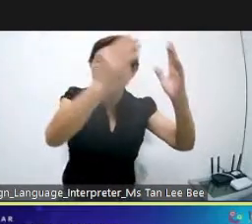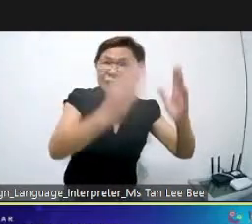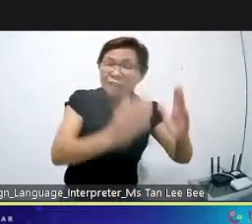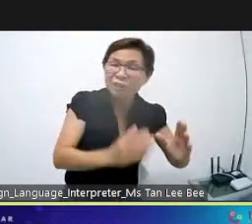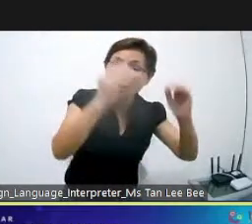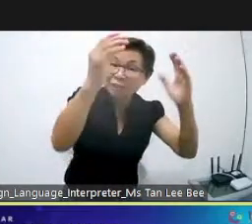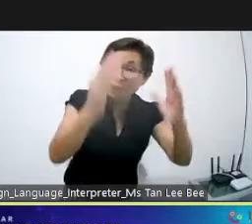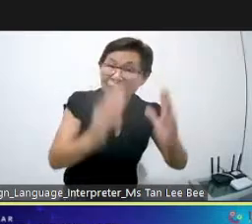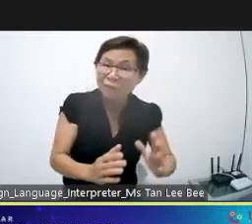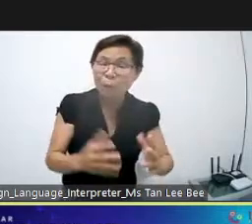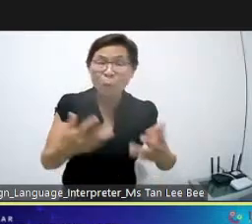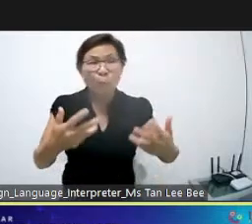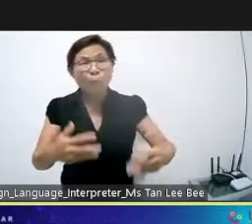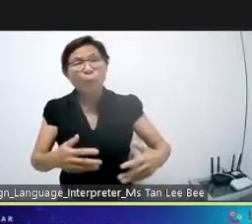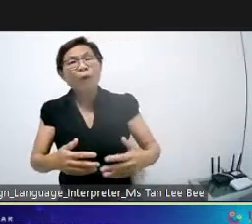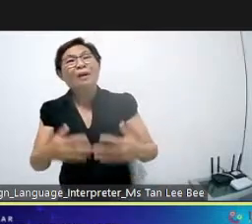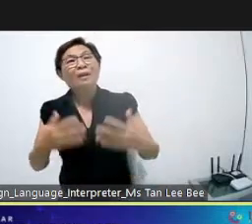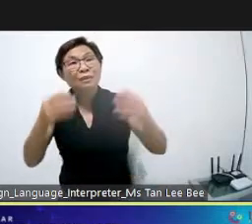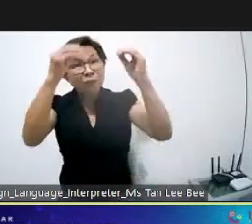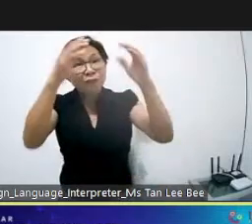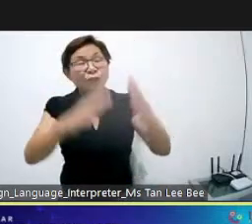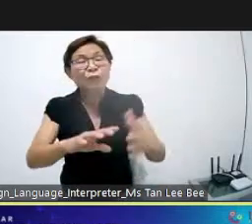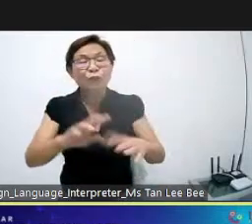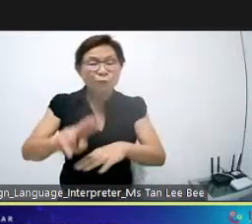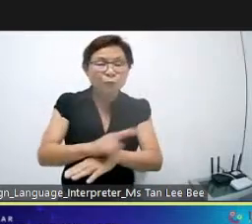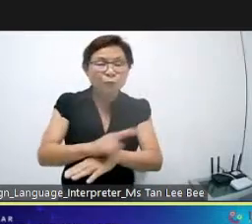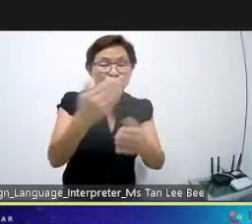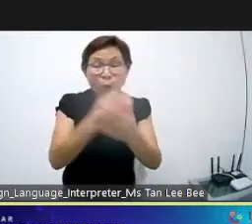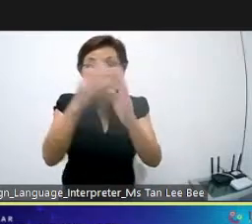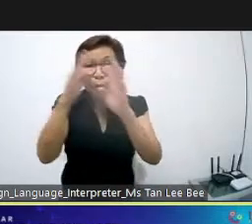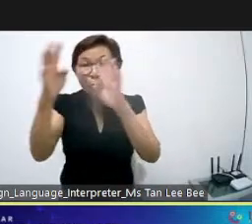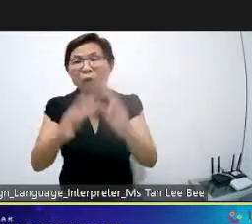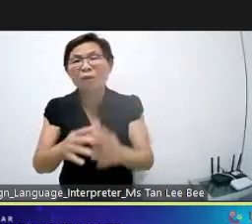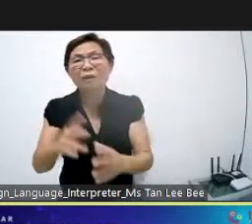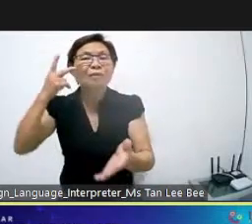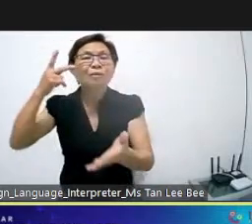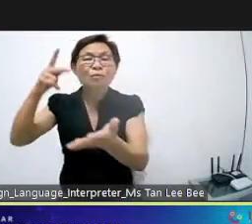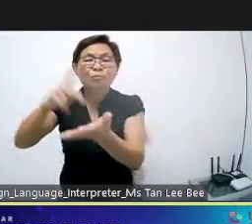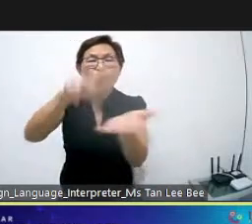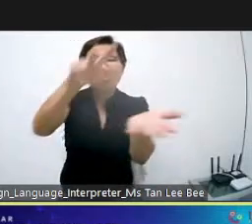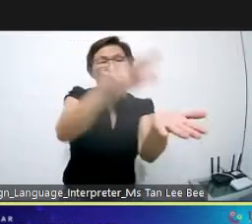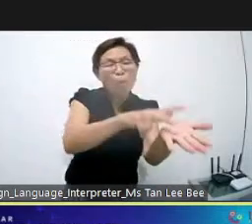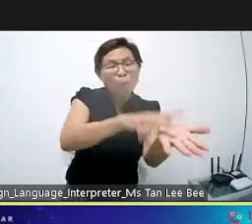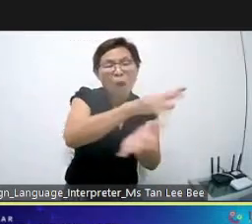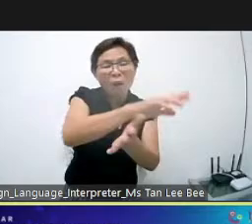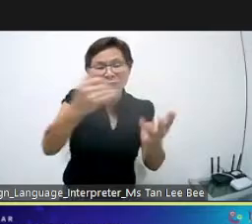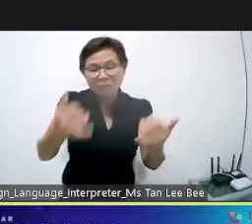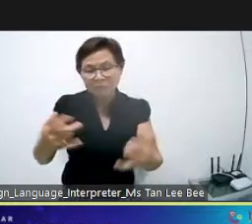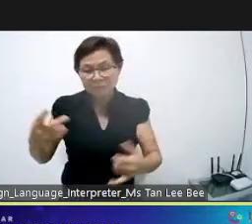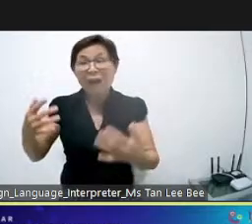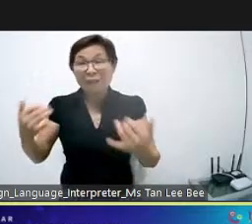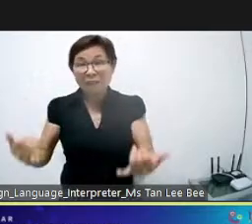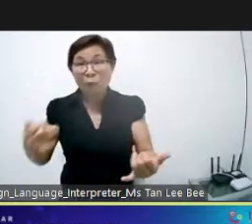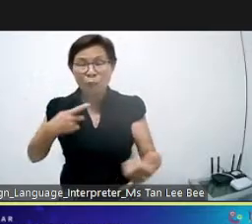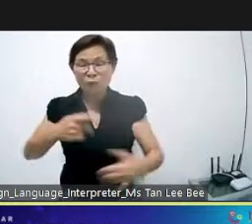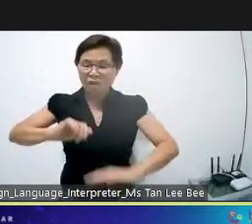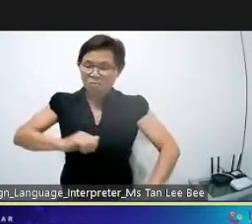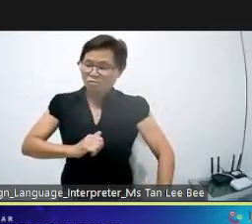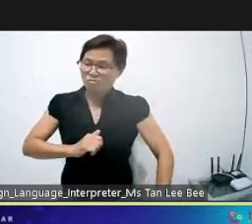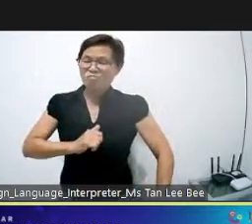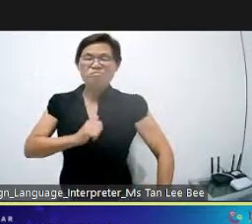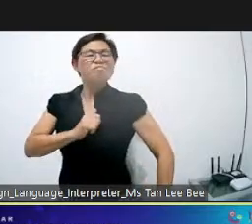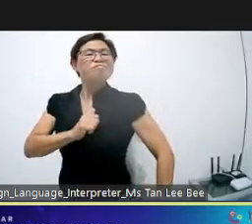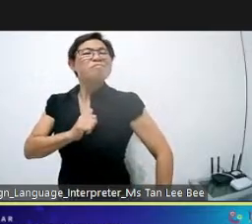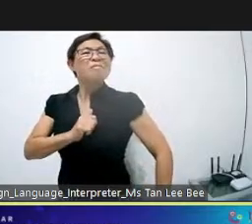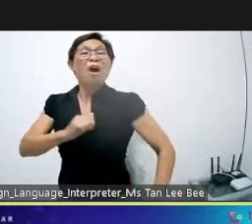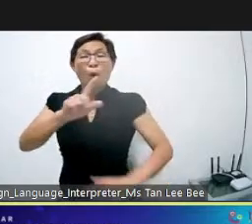particularly amazing innovations are publicly recognized, and today we are proud to have one to